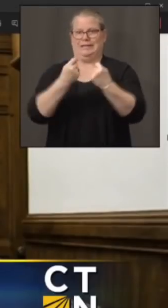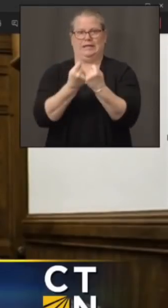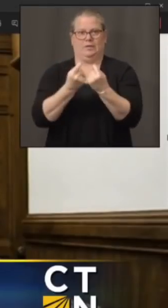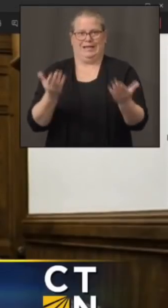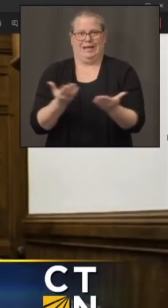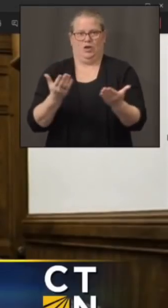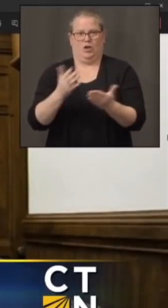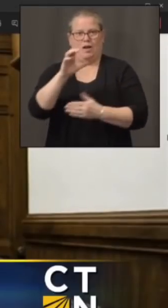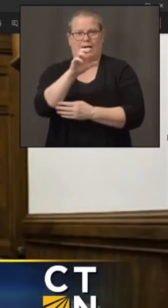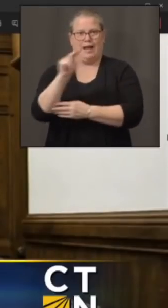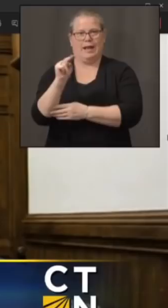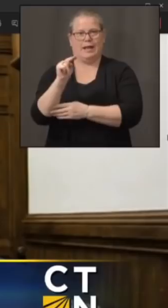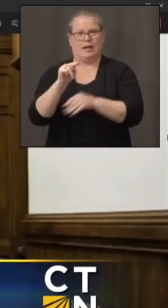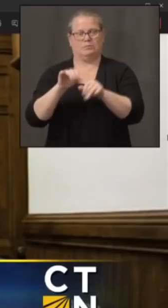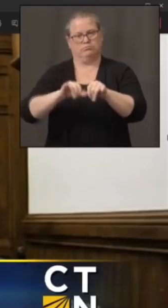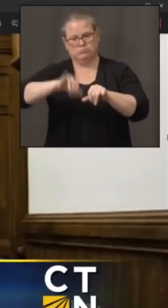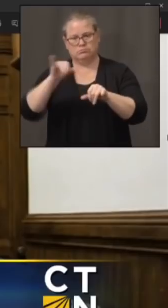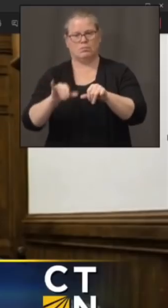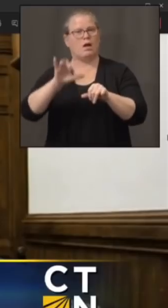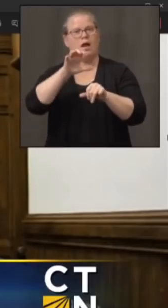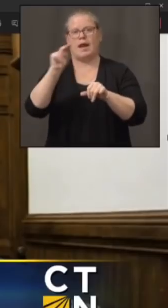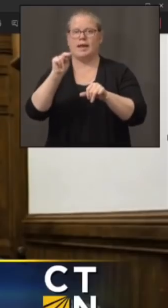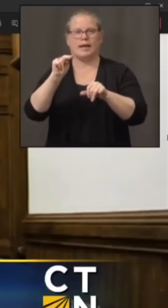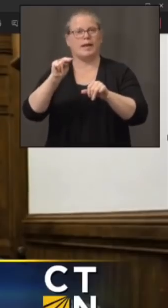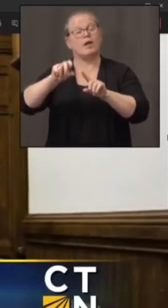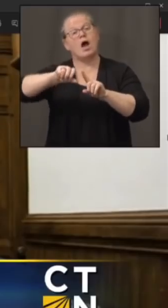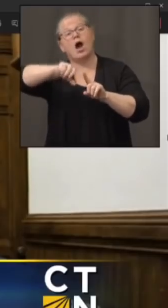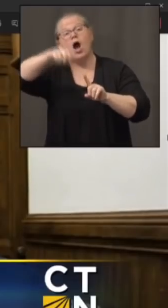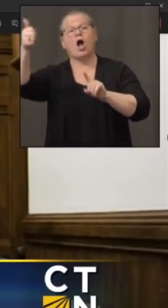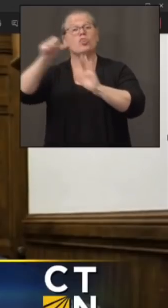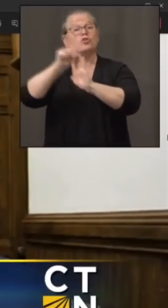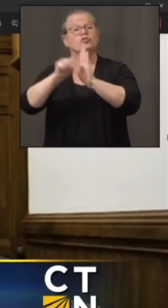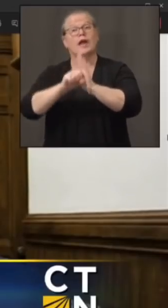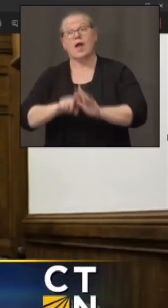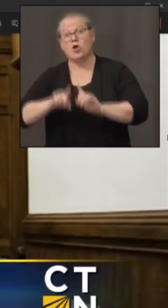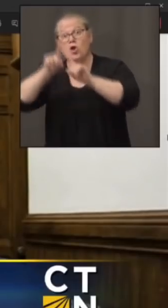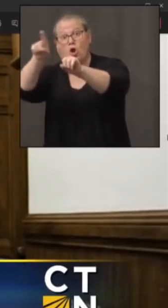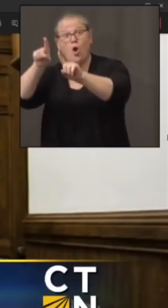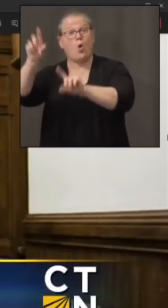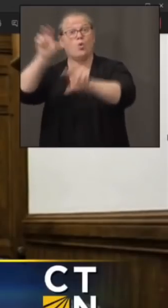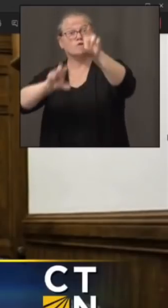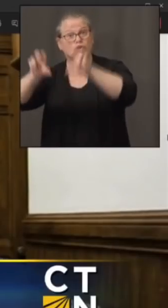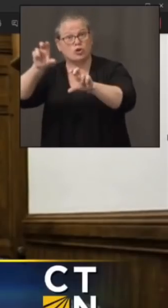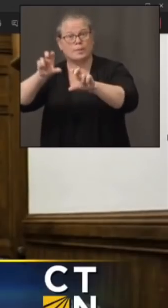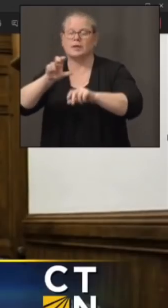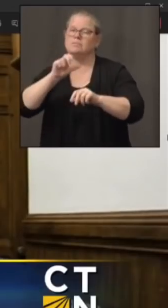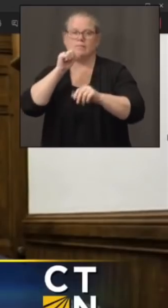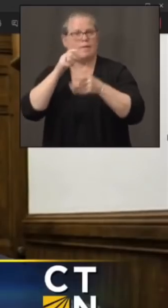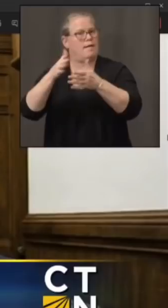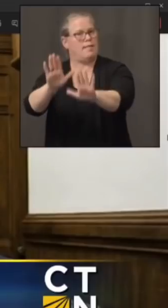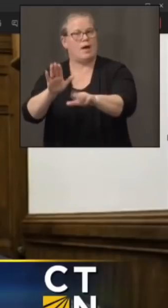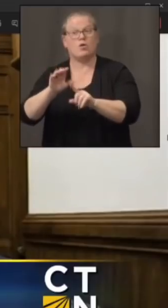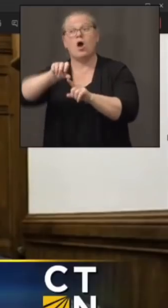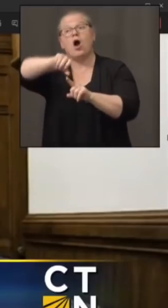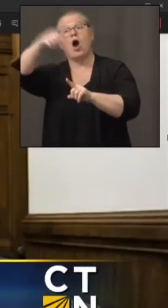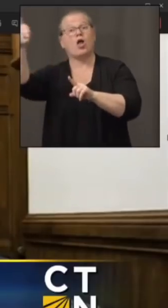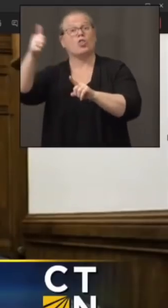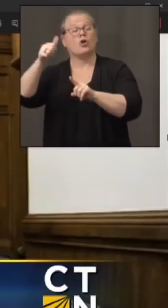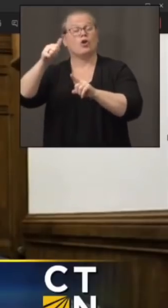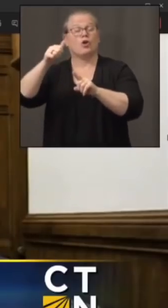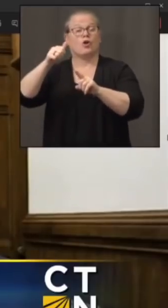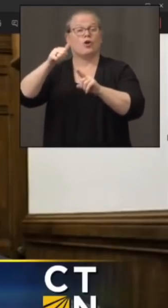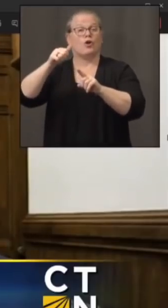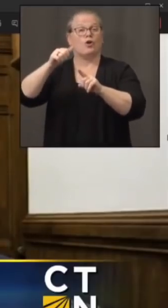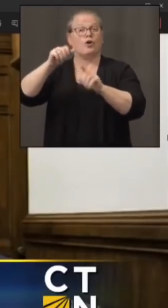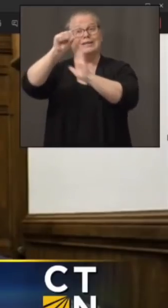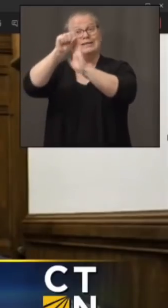any sports in the state going to play tournaments outside the state, and also limited that there will be no out-of-state tournaments,